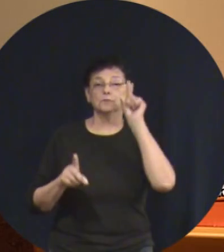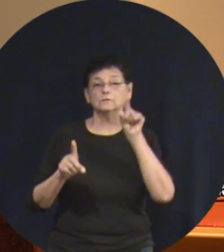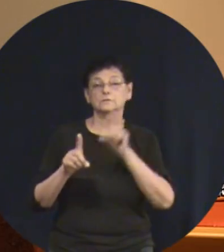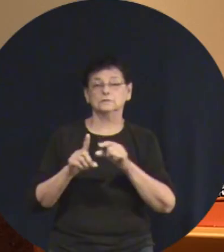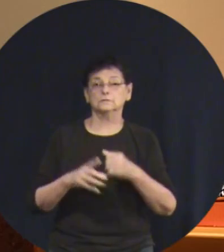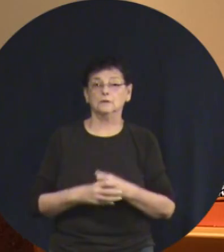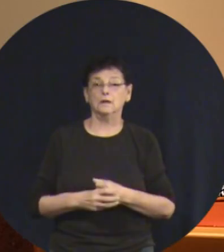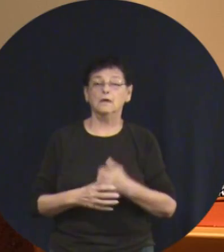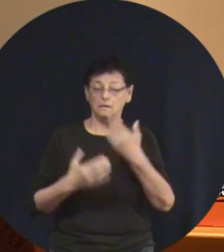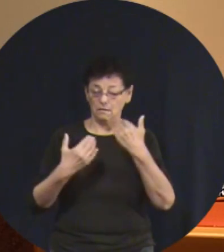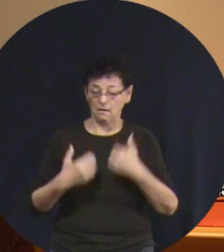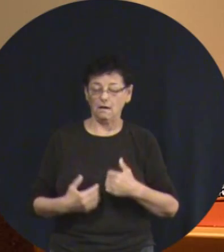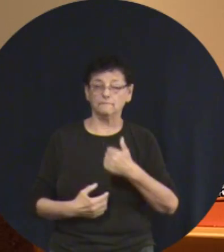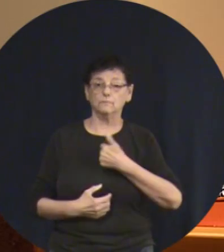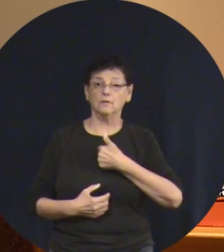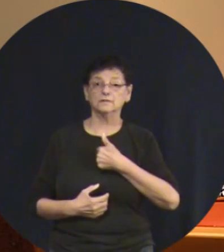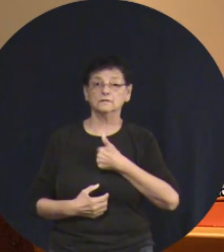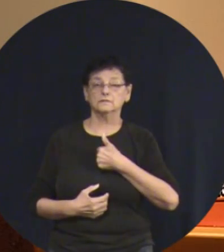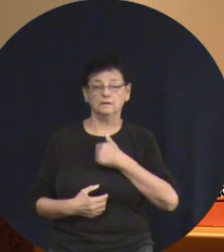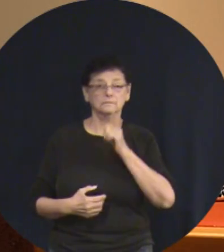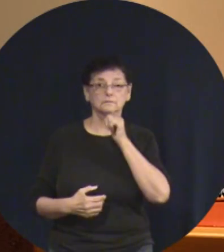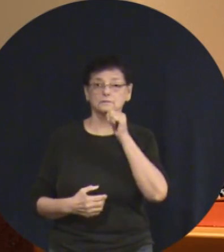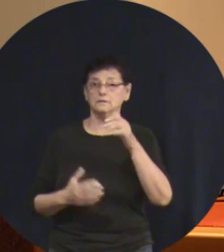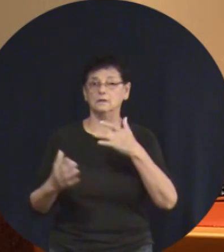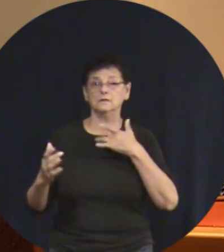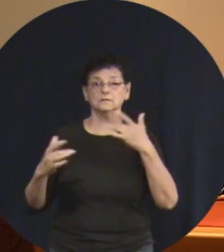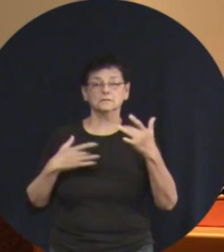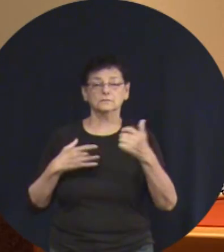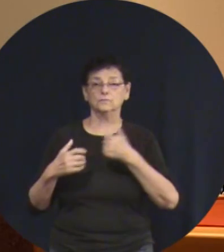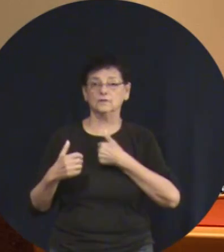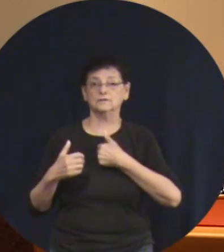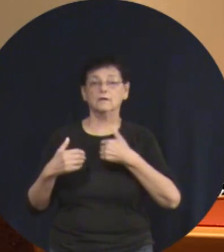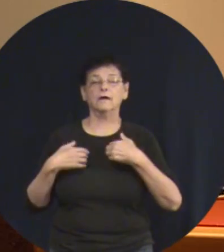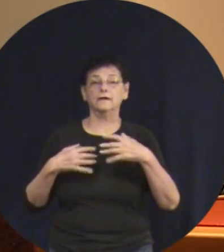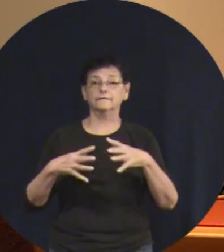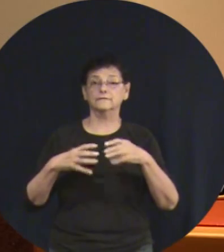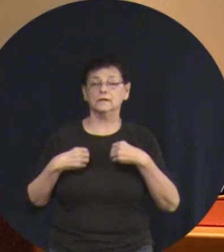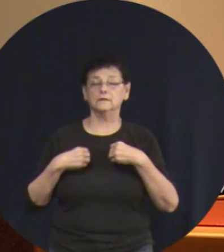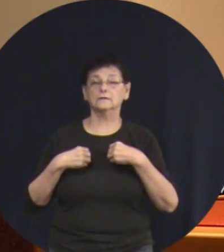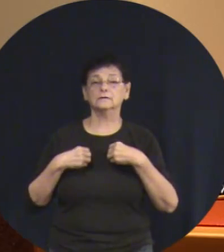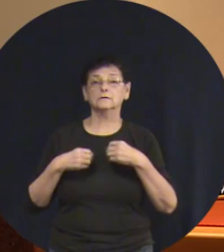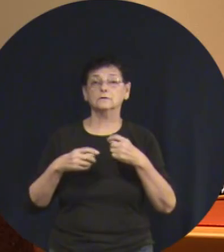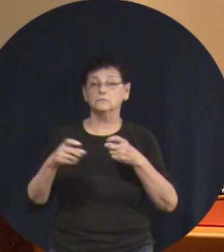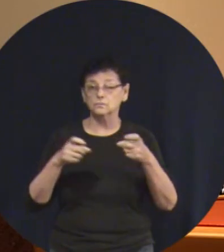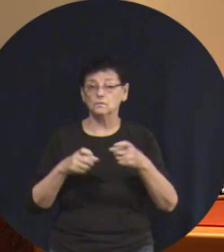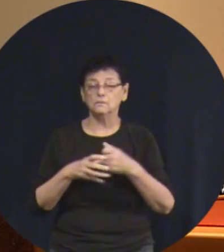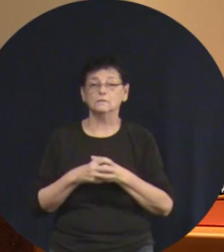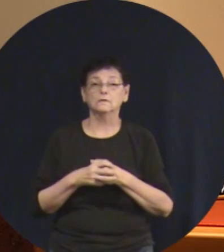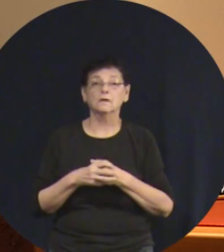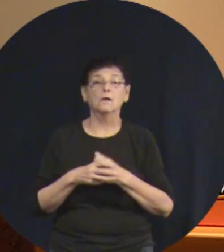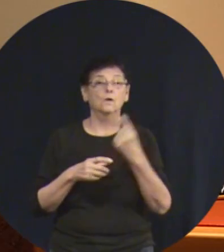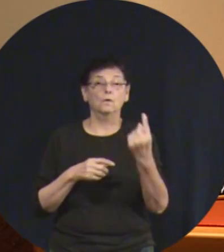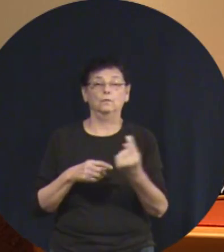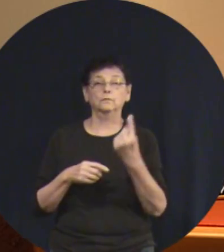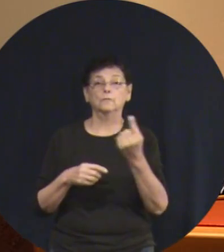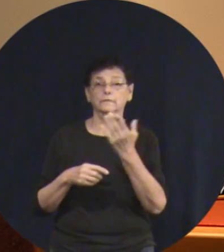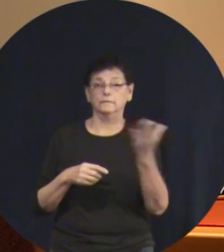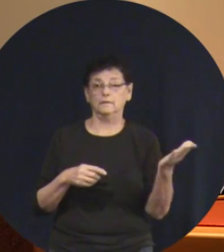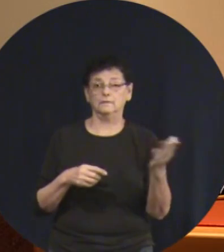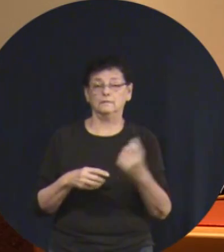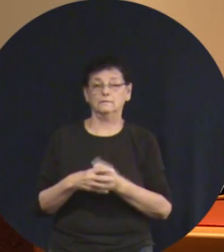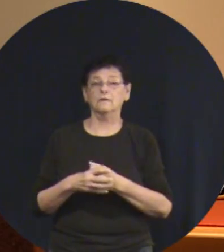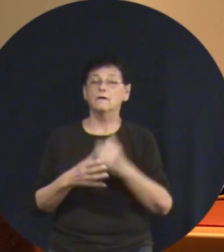and sisters, I, for my part, do not consider myself to have taken possession. Just one